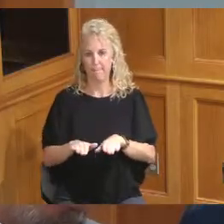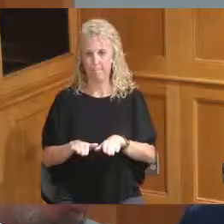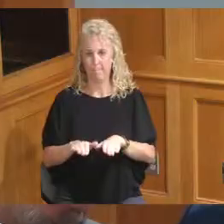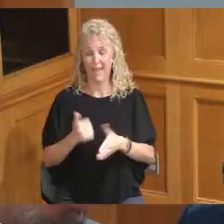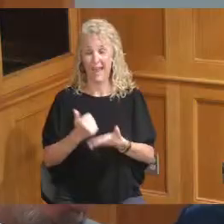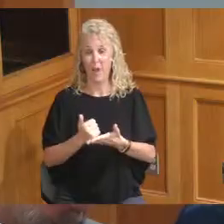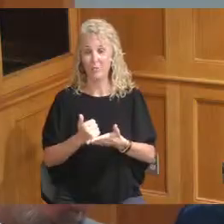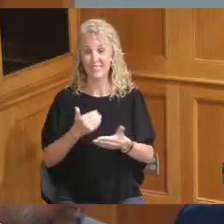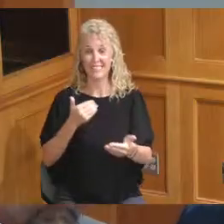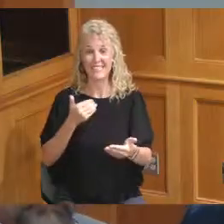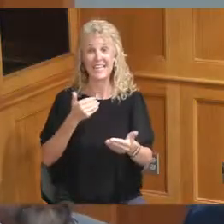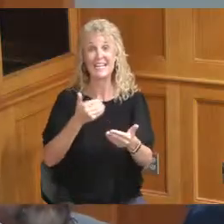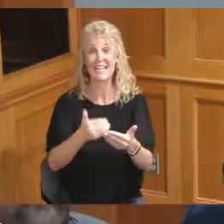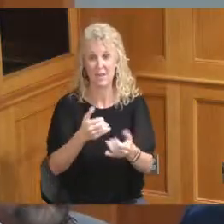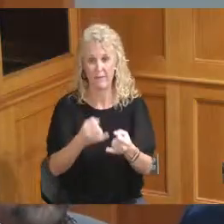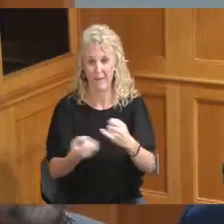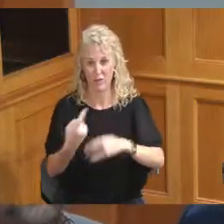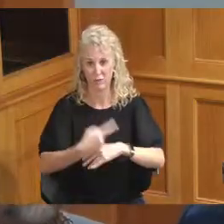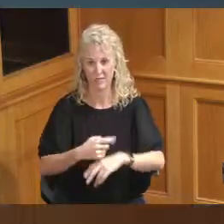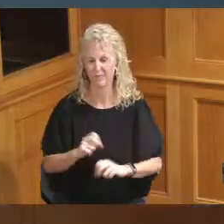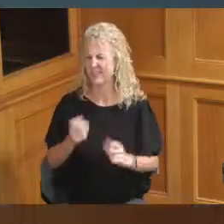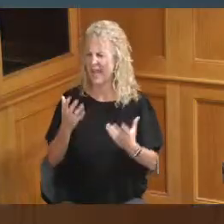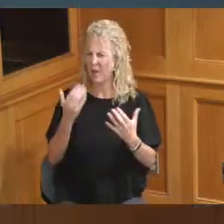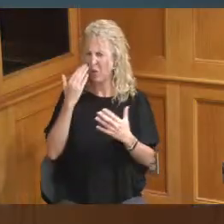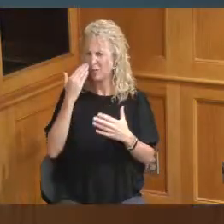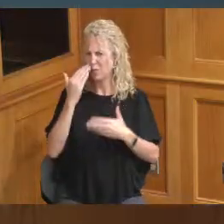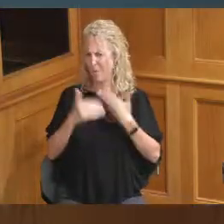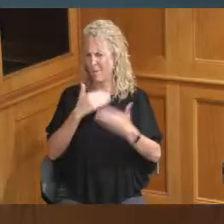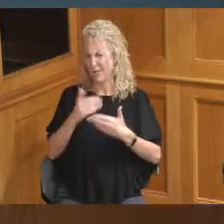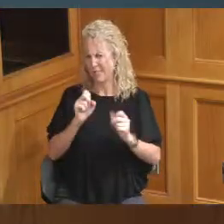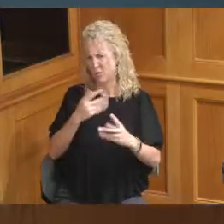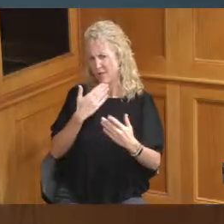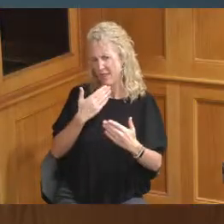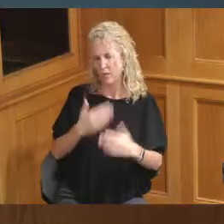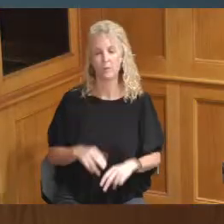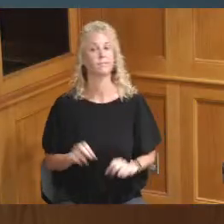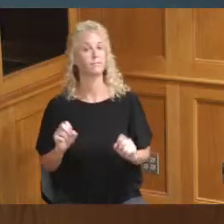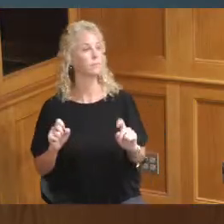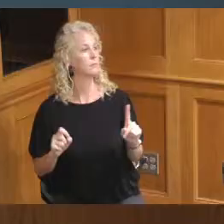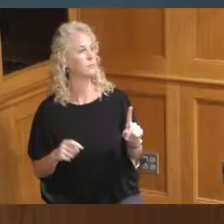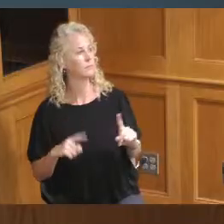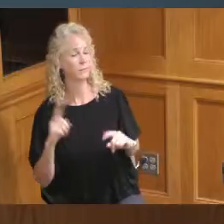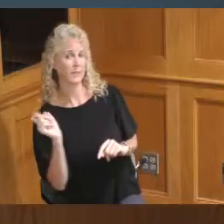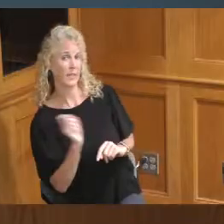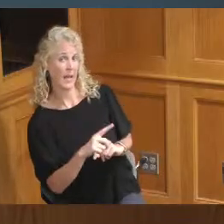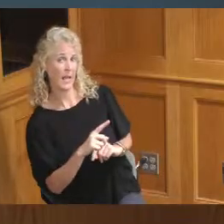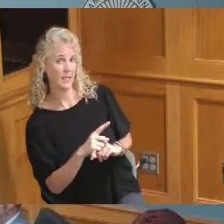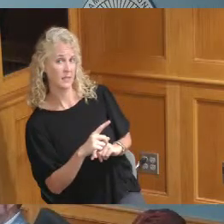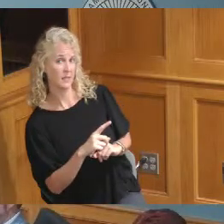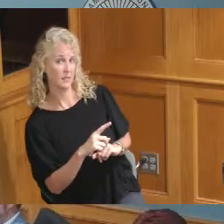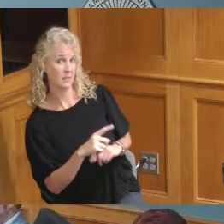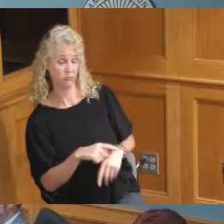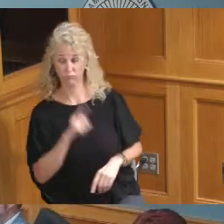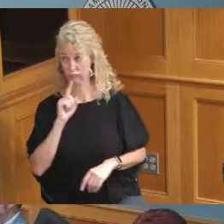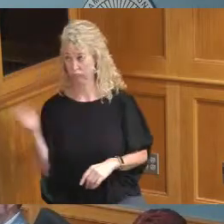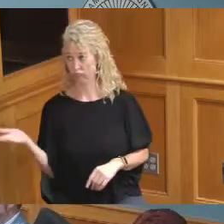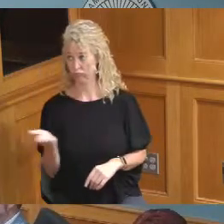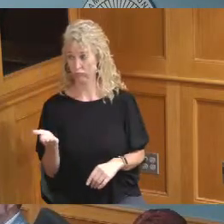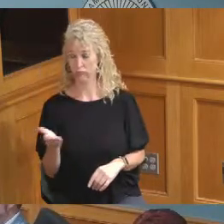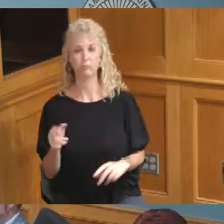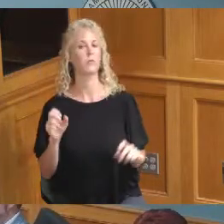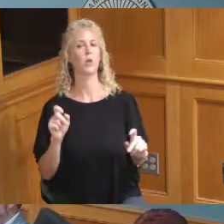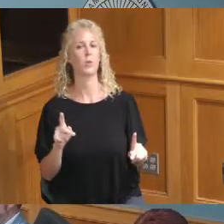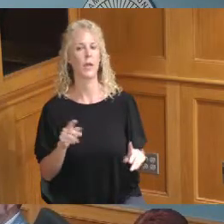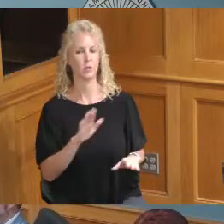documents. Yeah, I just wanted to get more clarity on the process, so thank you for doing that. All right. Can I ask a question about that part? So